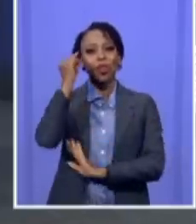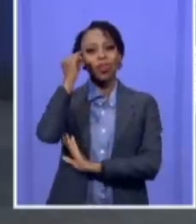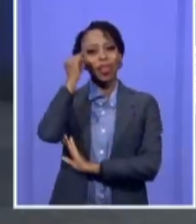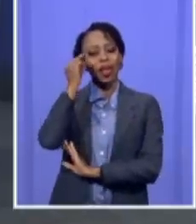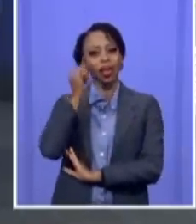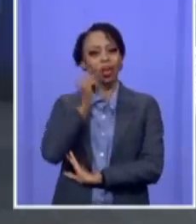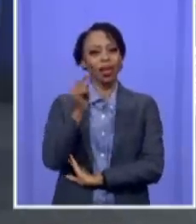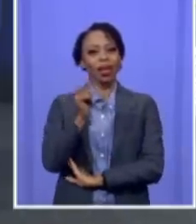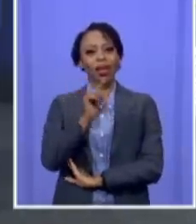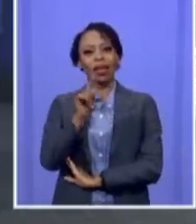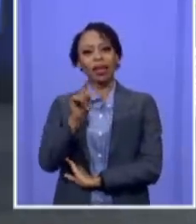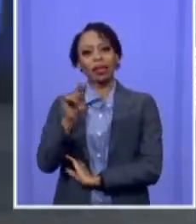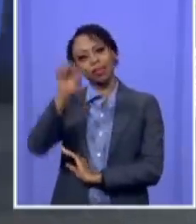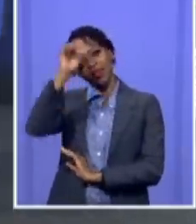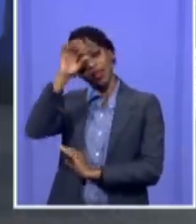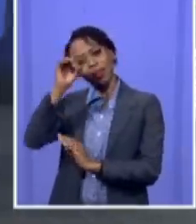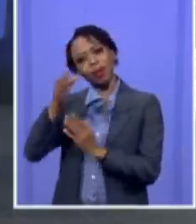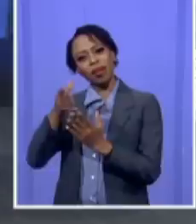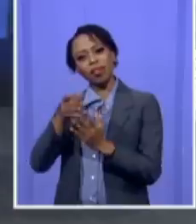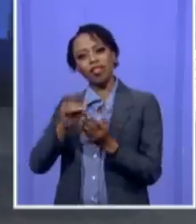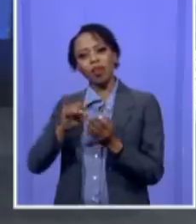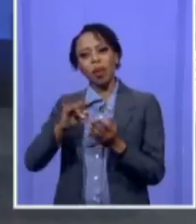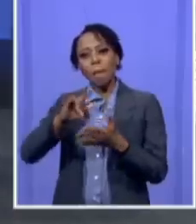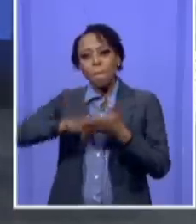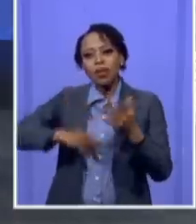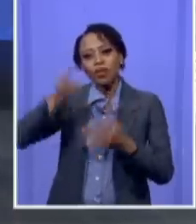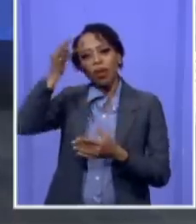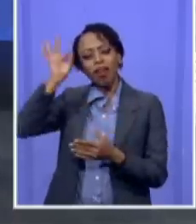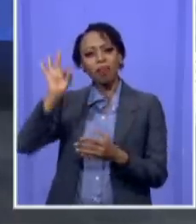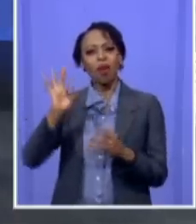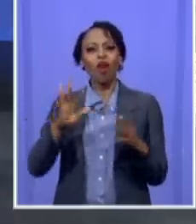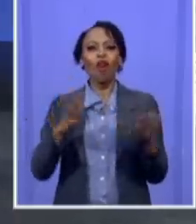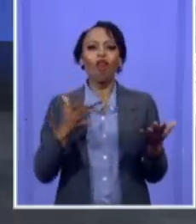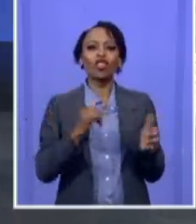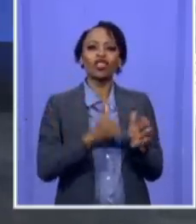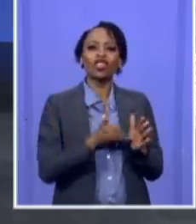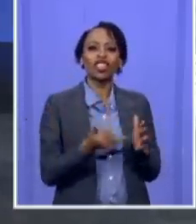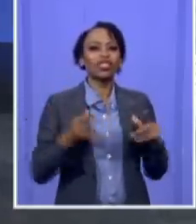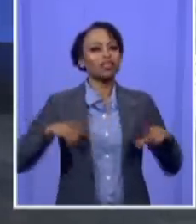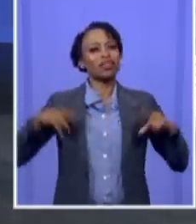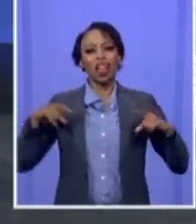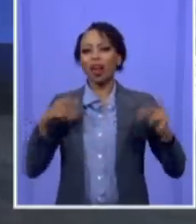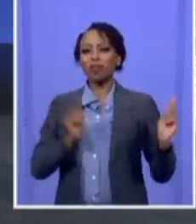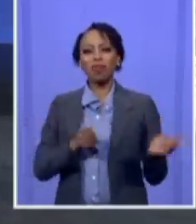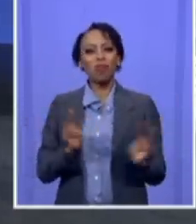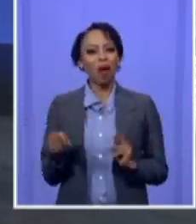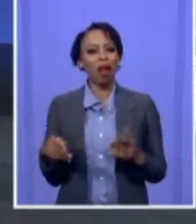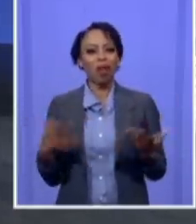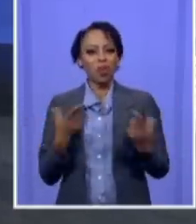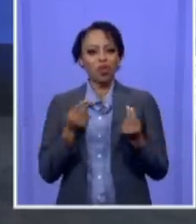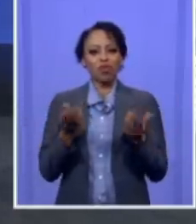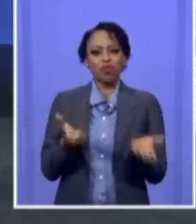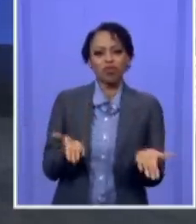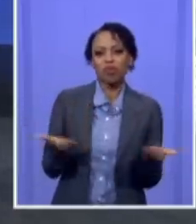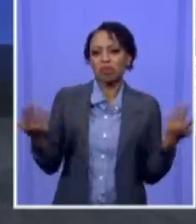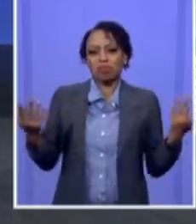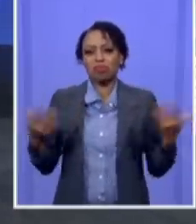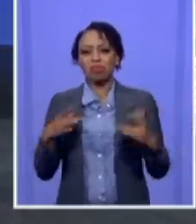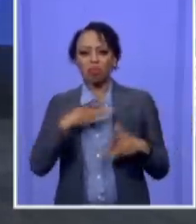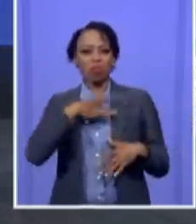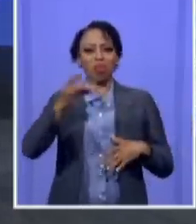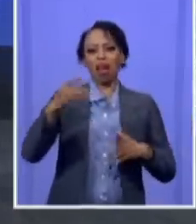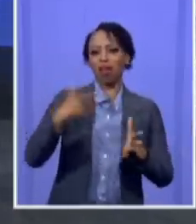was the Zama Zamas trying to send out a message to government, or was it just life as usual for them? This is what we do as we